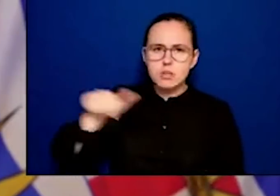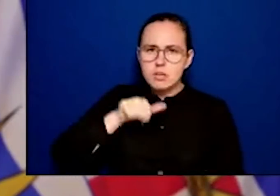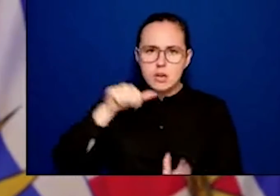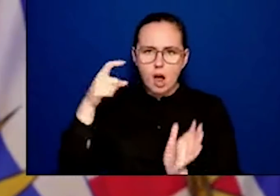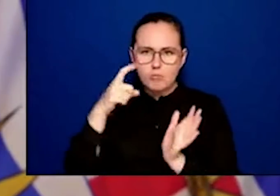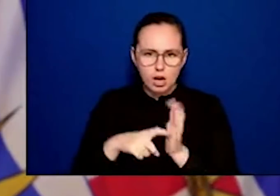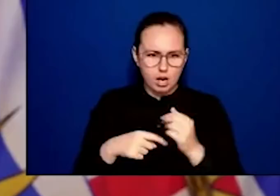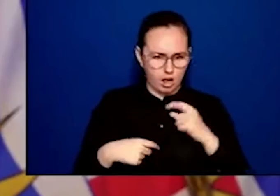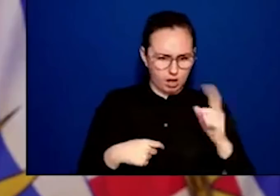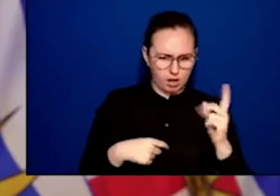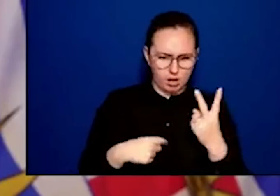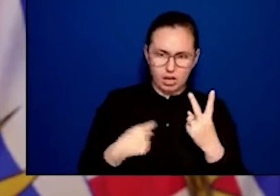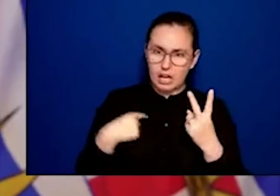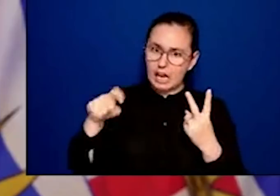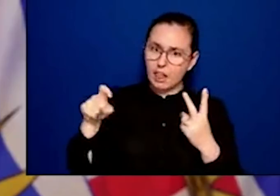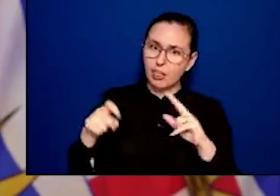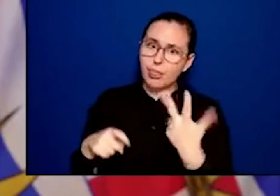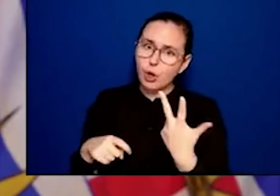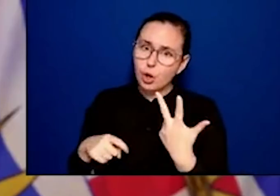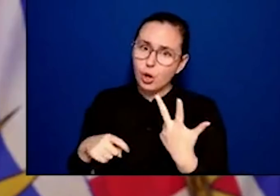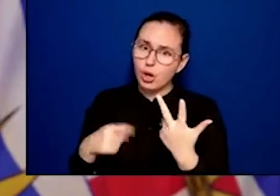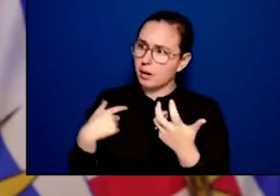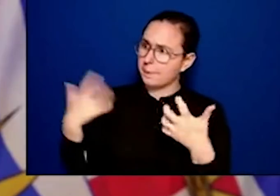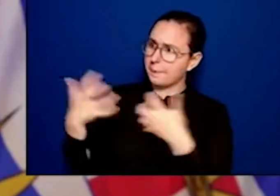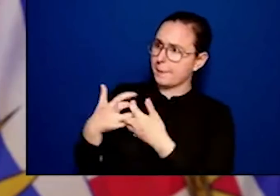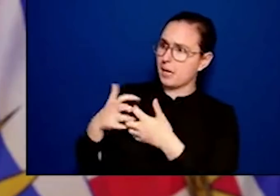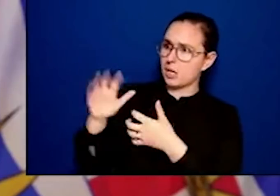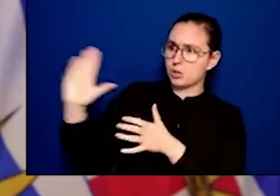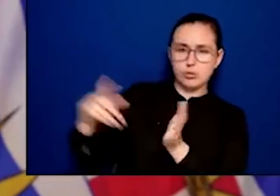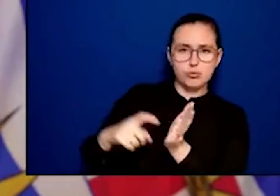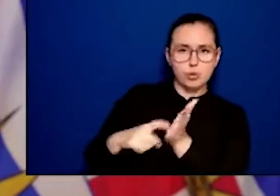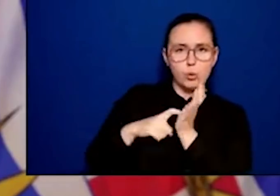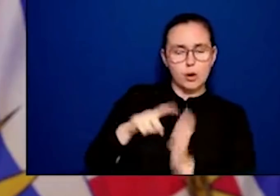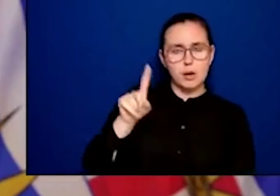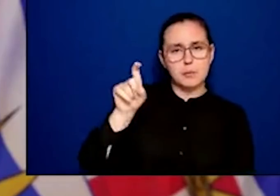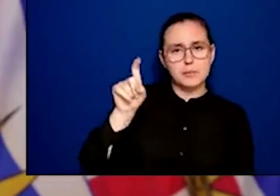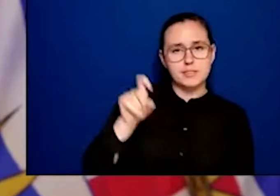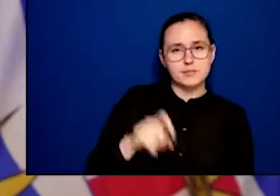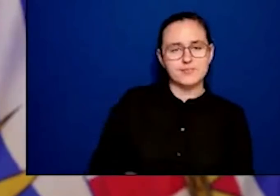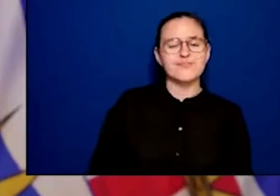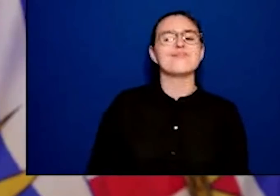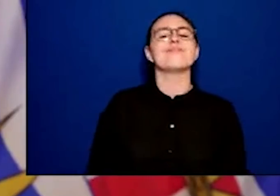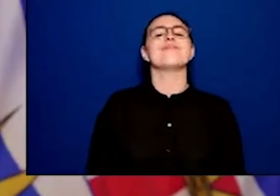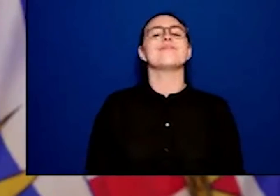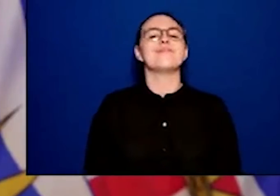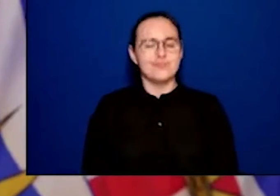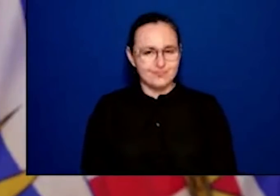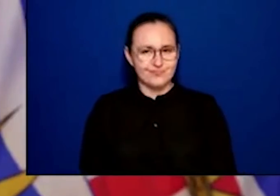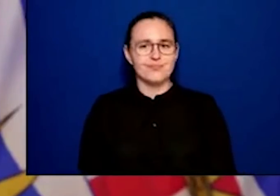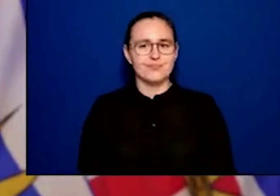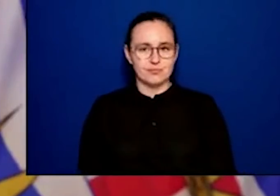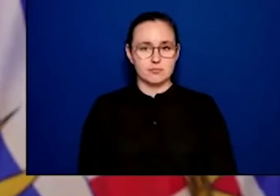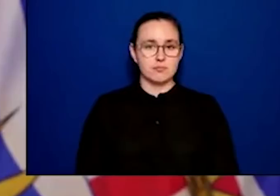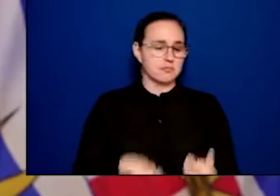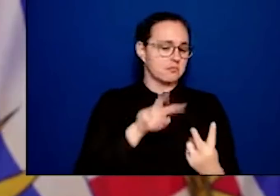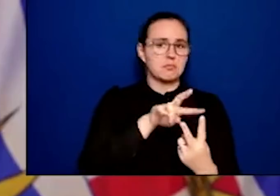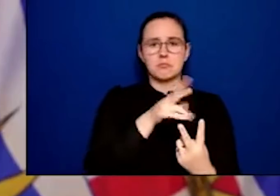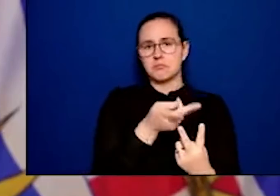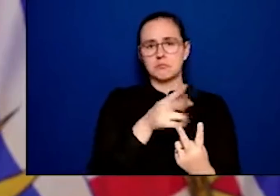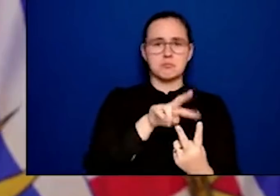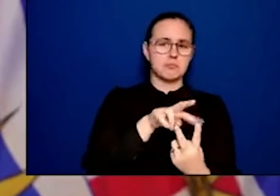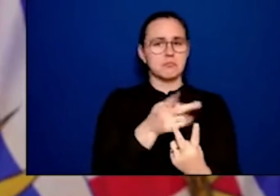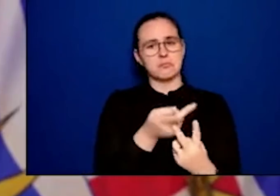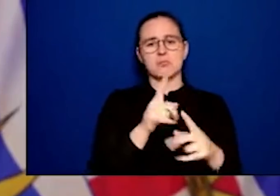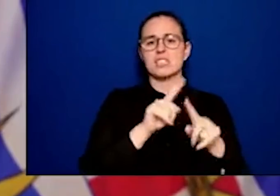every combination that we have, and I presented data last week that showed that here in BC, and we have similar data from